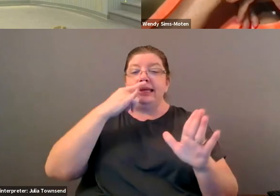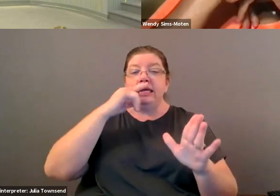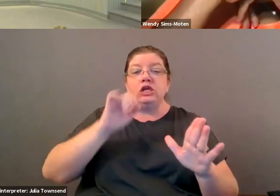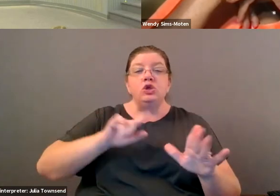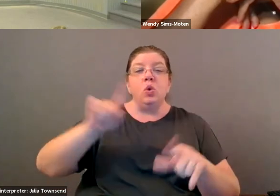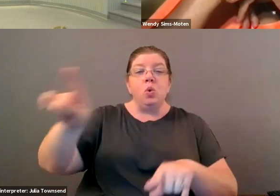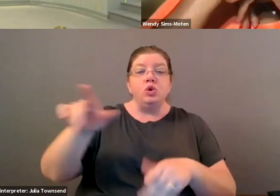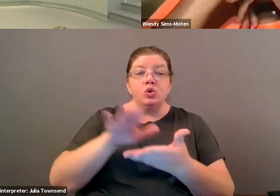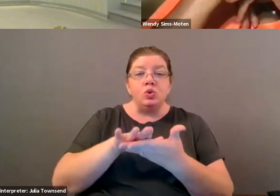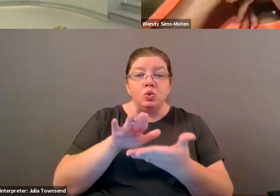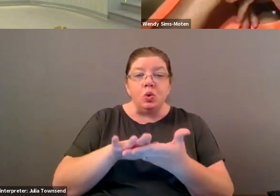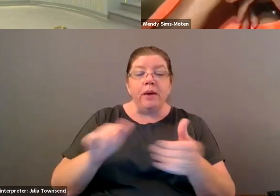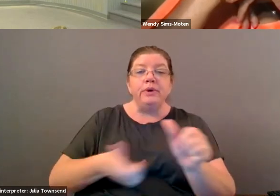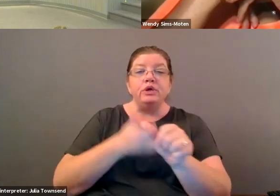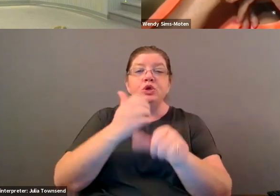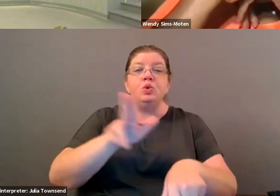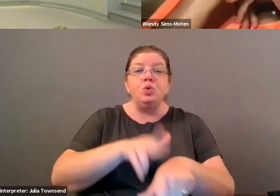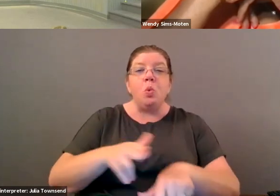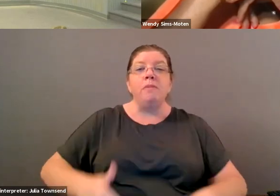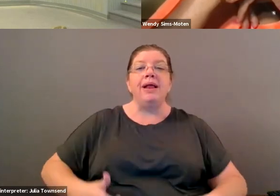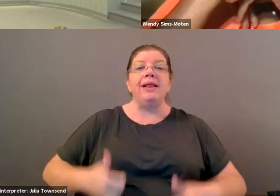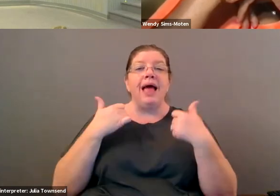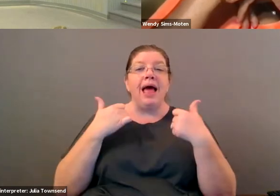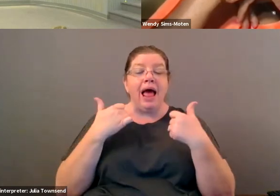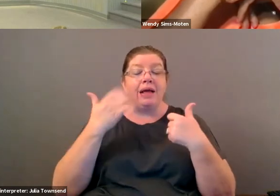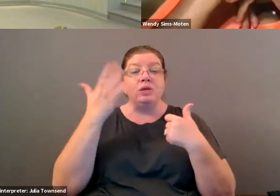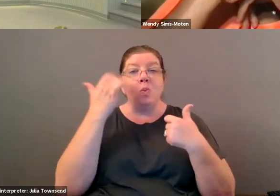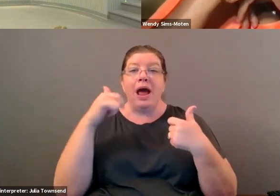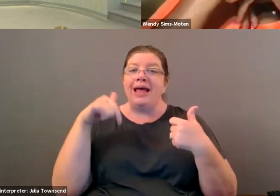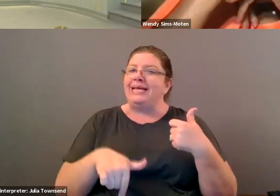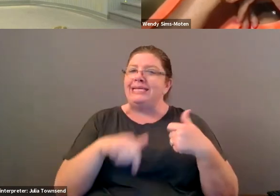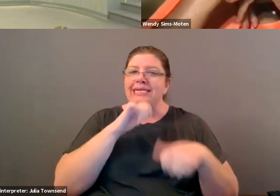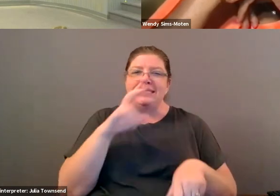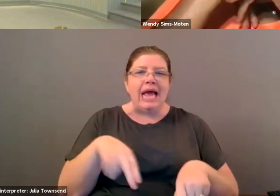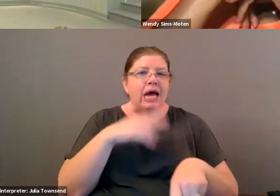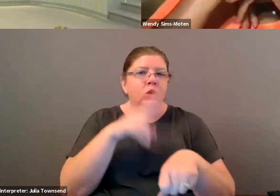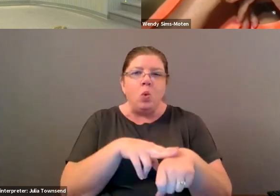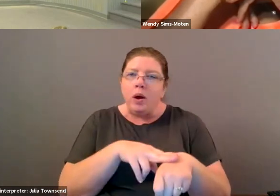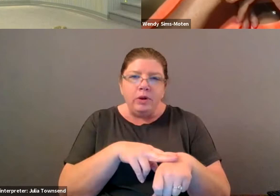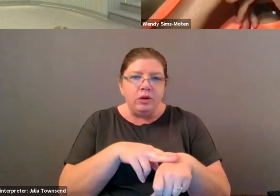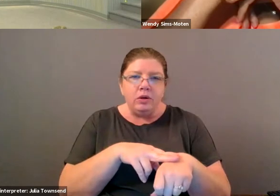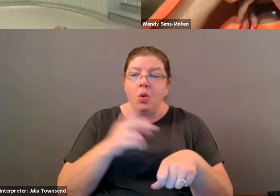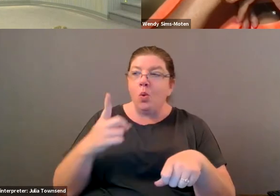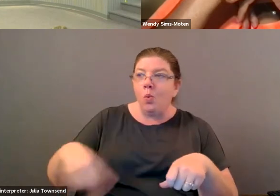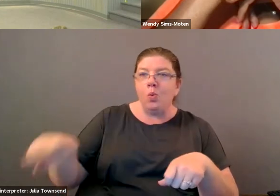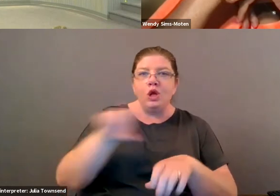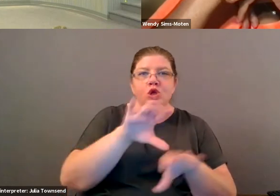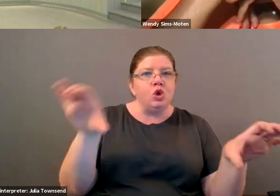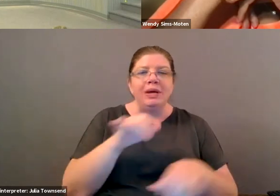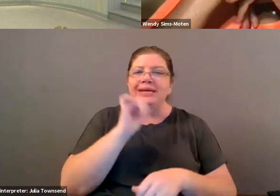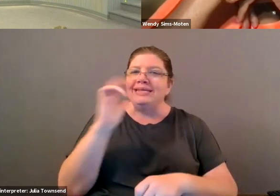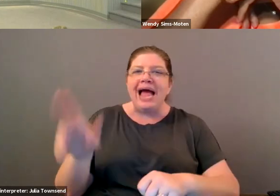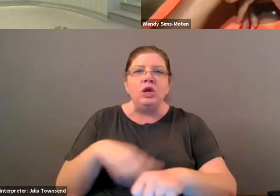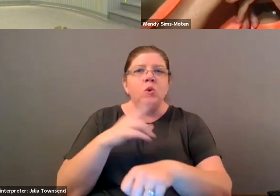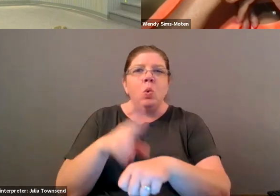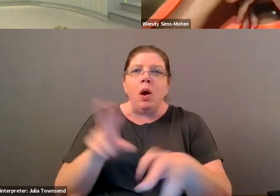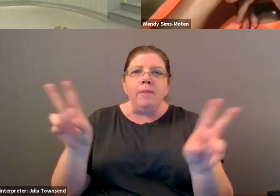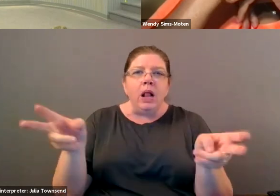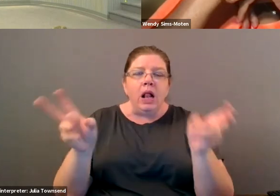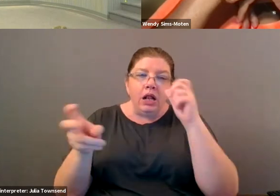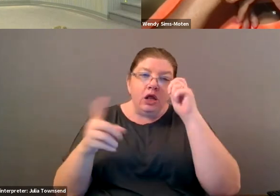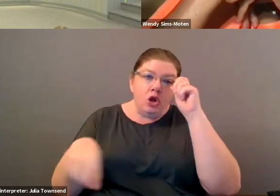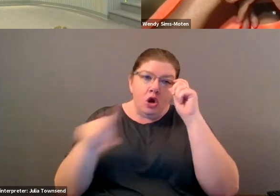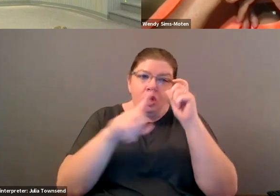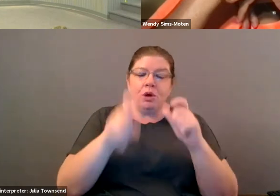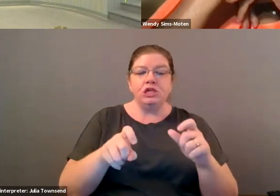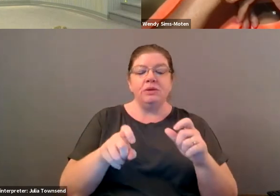our kids pursue normal lives, because this is not normal. What you're doing is not normal. You guys are supposed to be